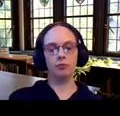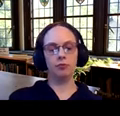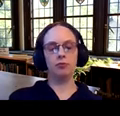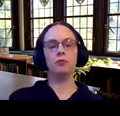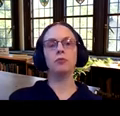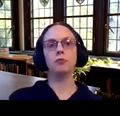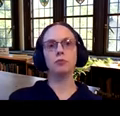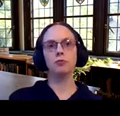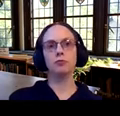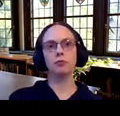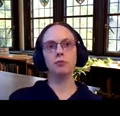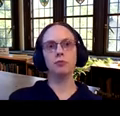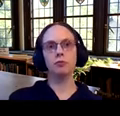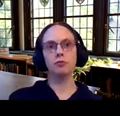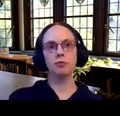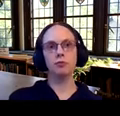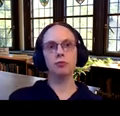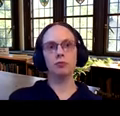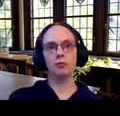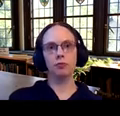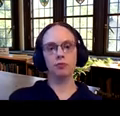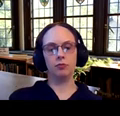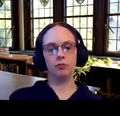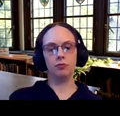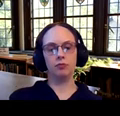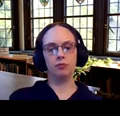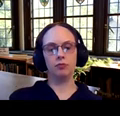level. And at any rate, you see here